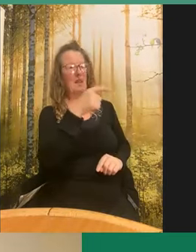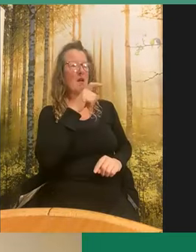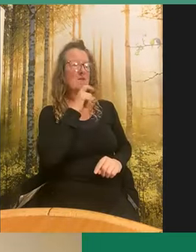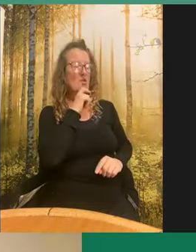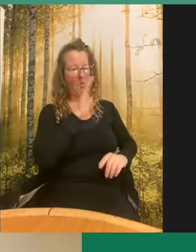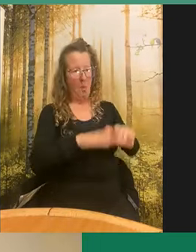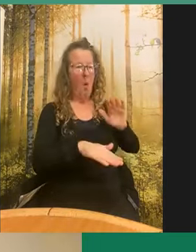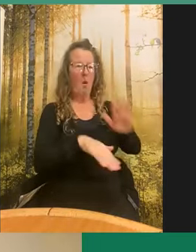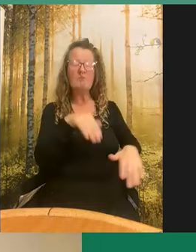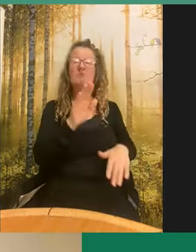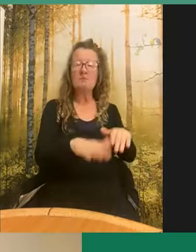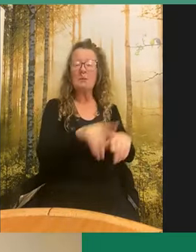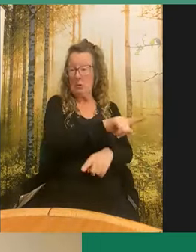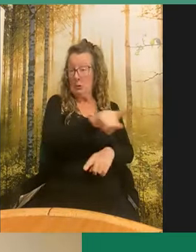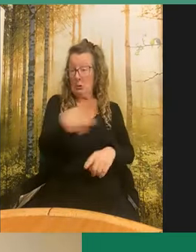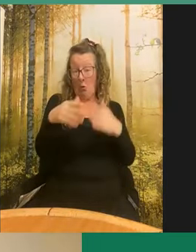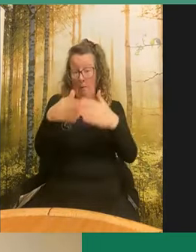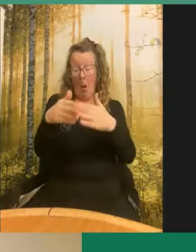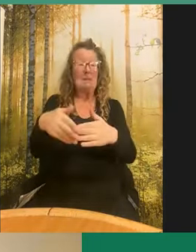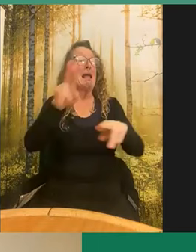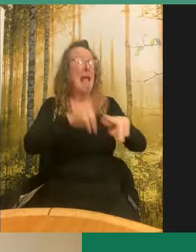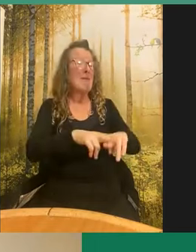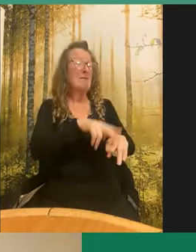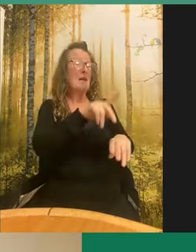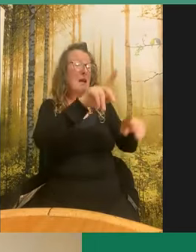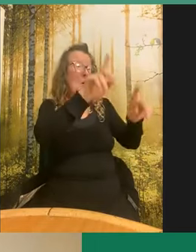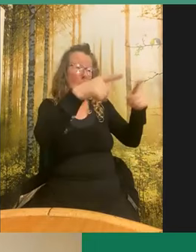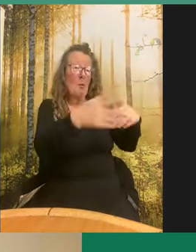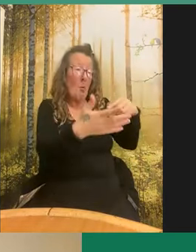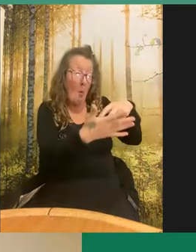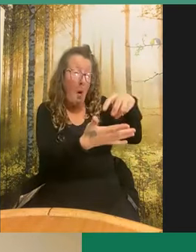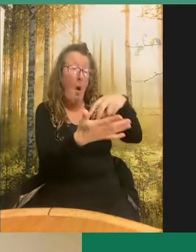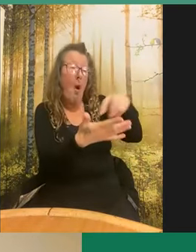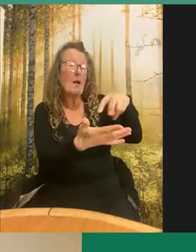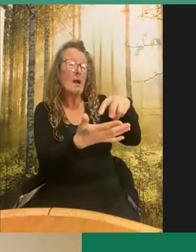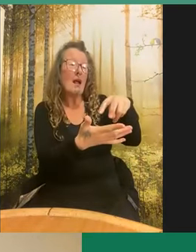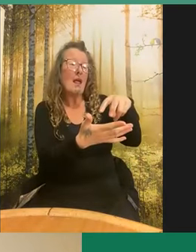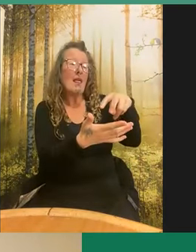and then if they were sick and couldn't walk anymore but still had some energy, they were tied